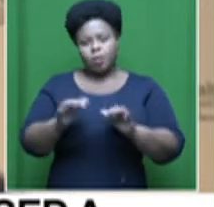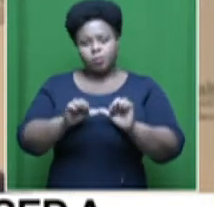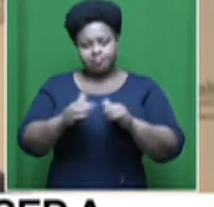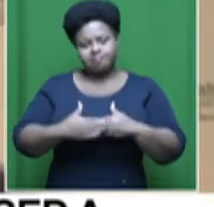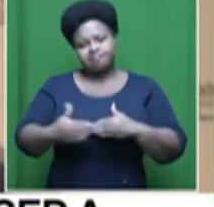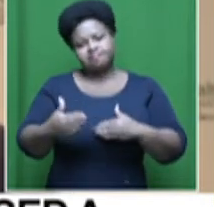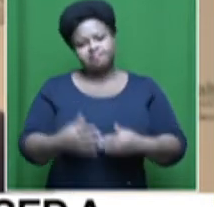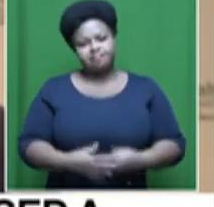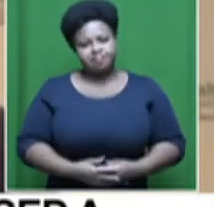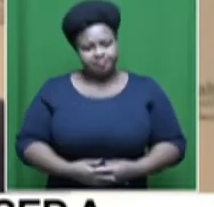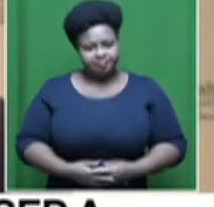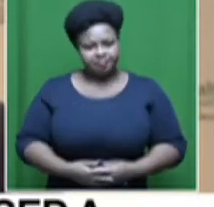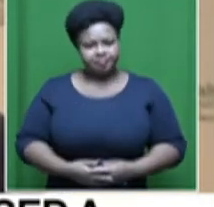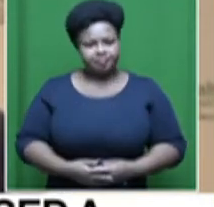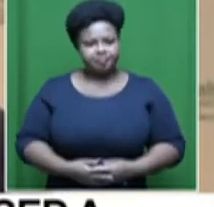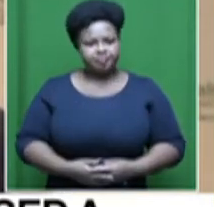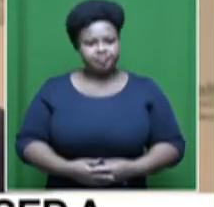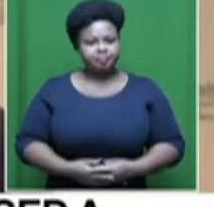on. The